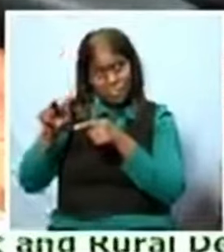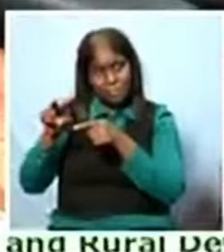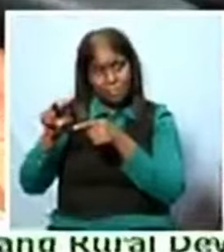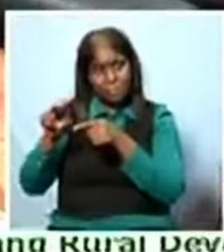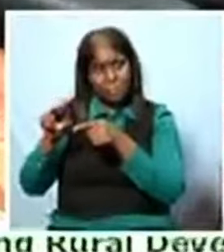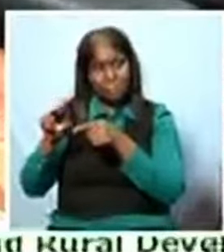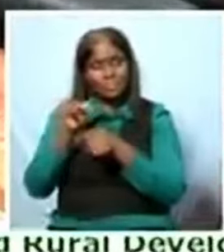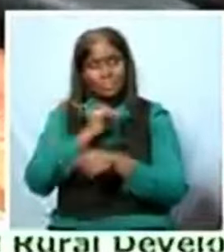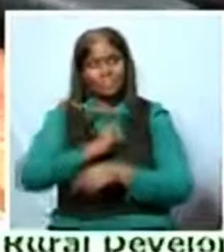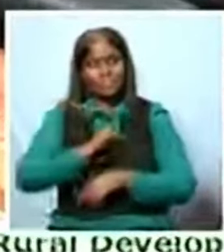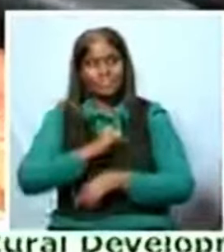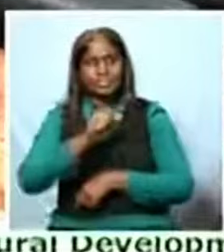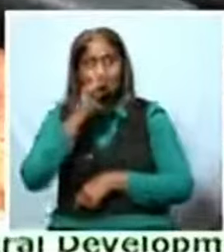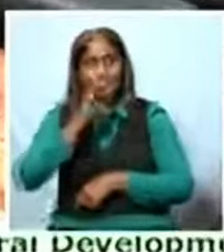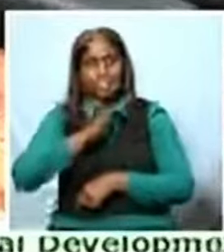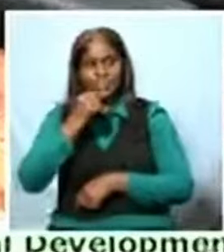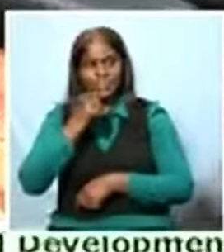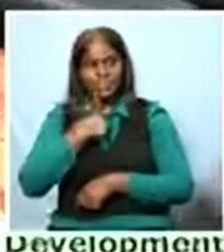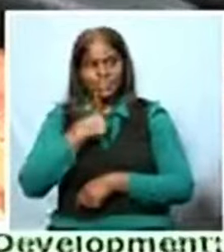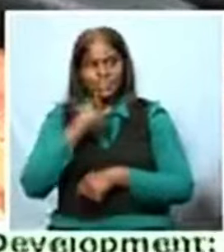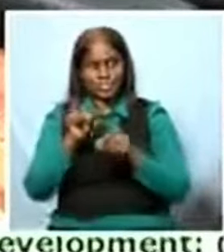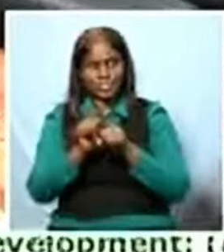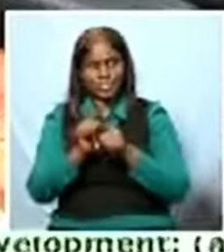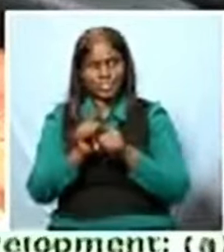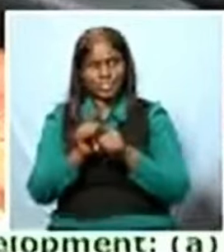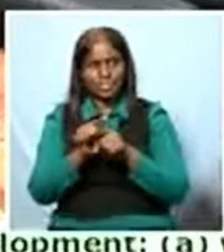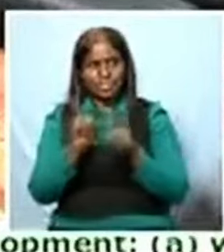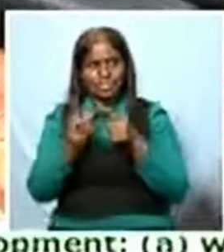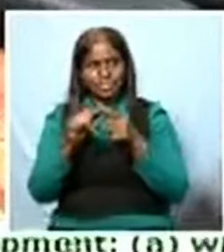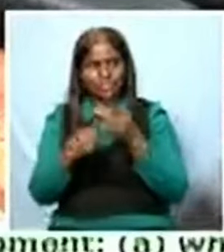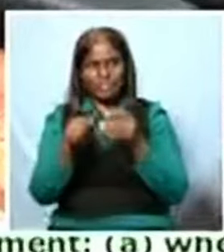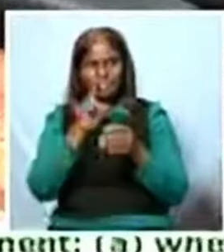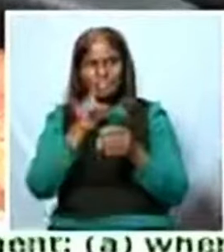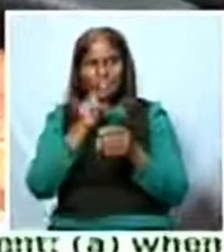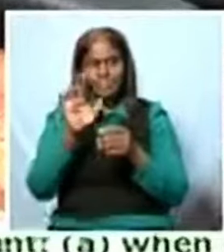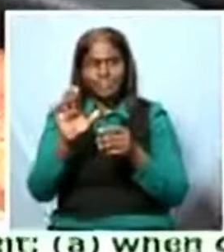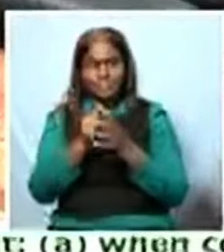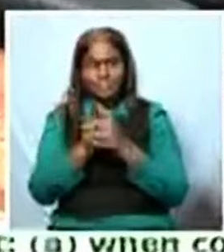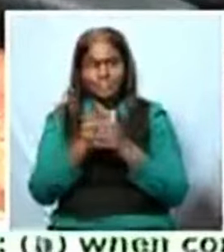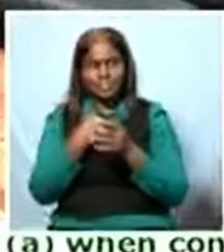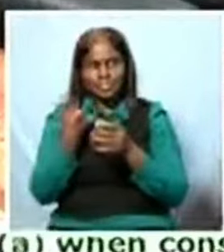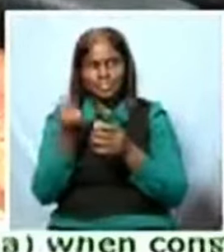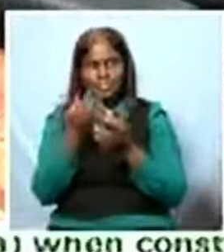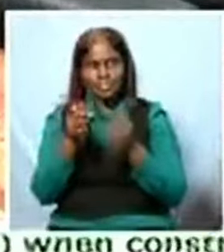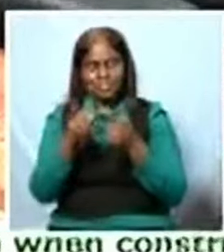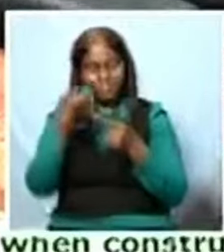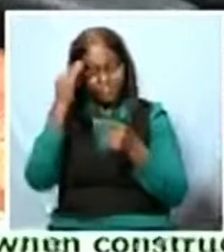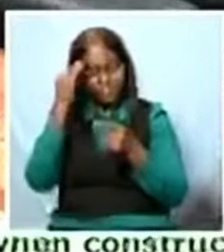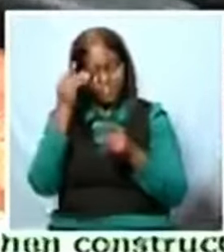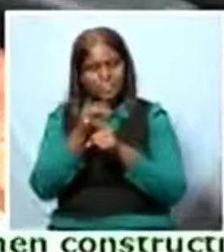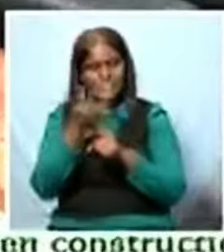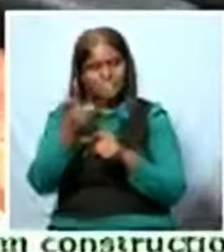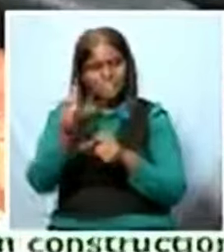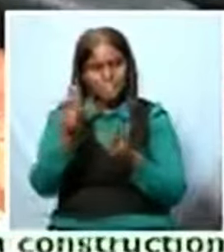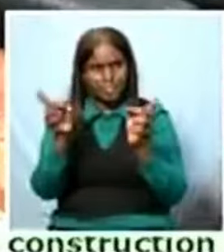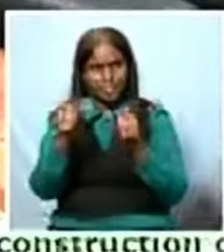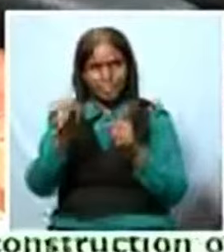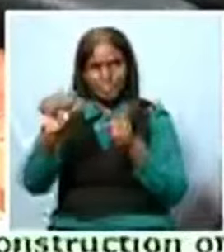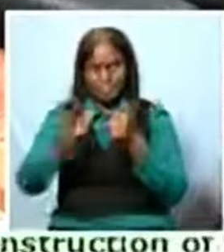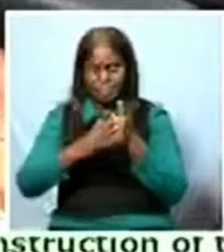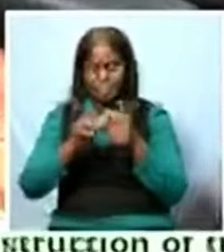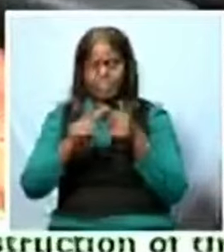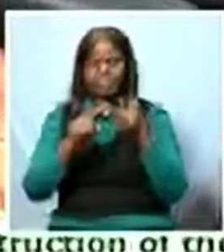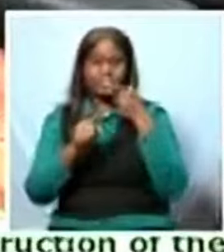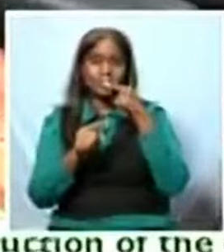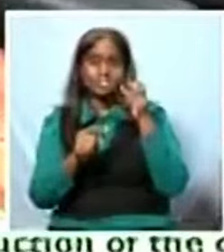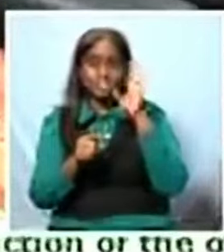sorry, Madam Speaker, I was looking direct at him. But through you, Madam Speaker, I want to find out from him when he will come back and